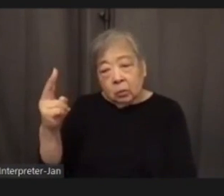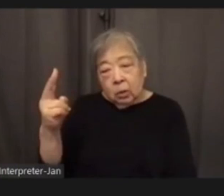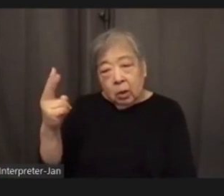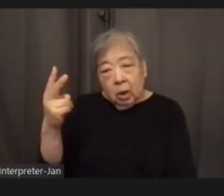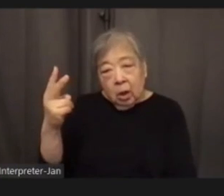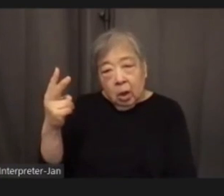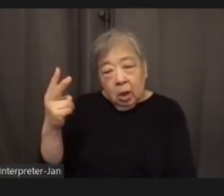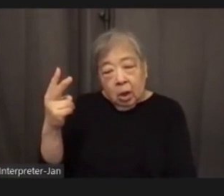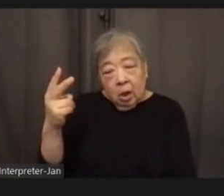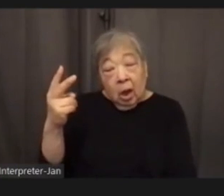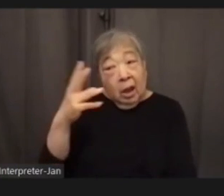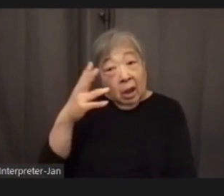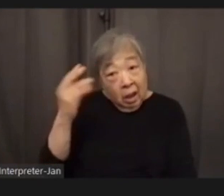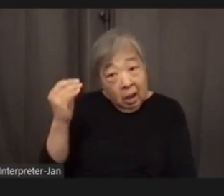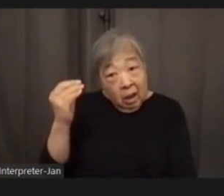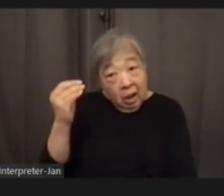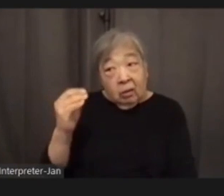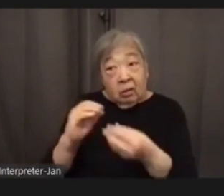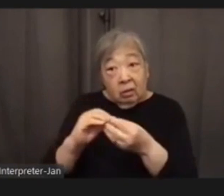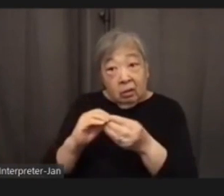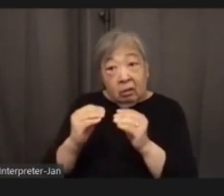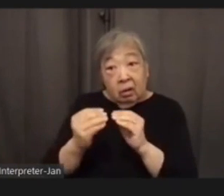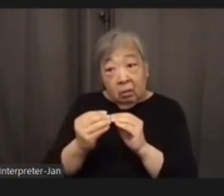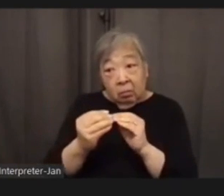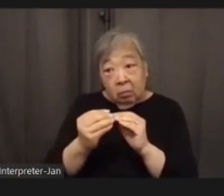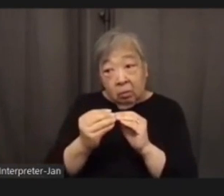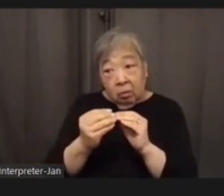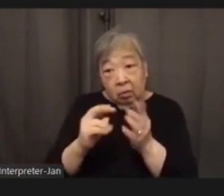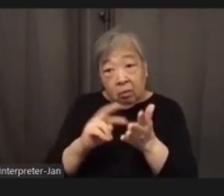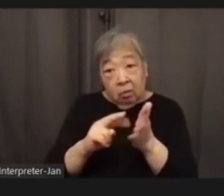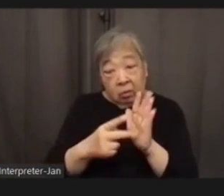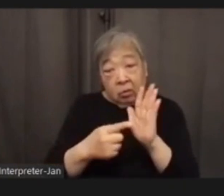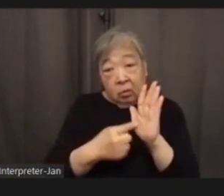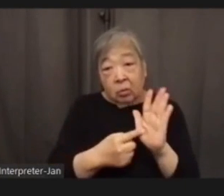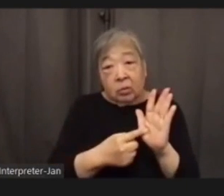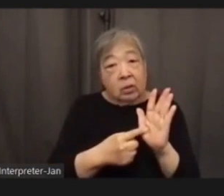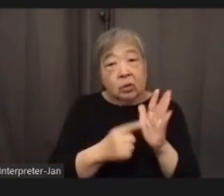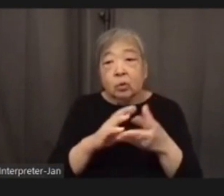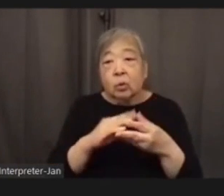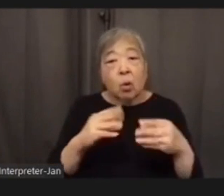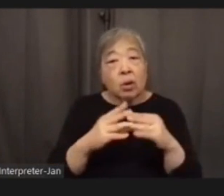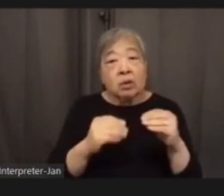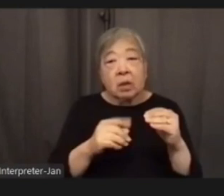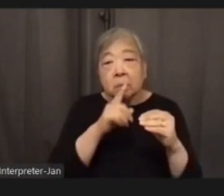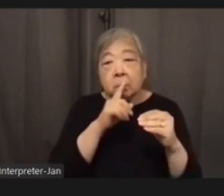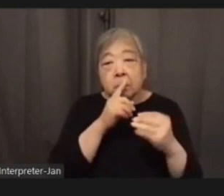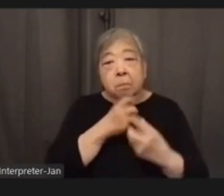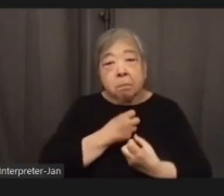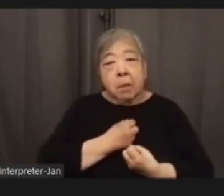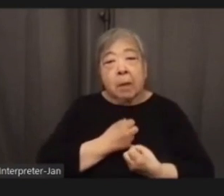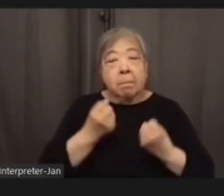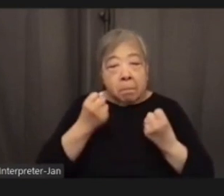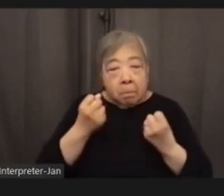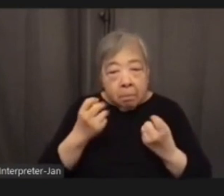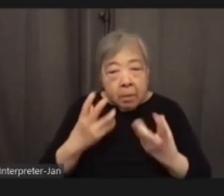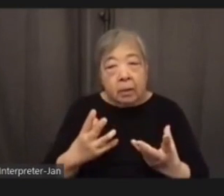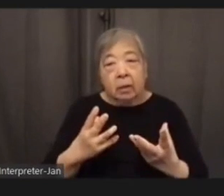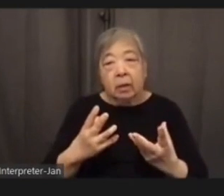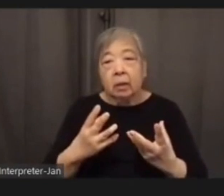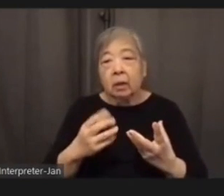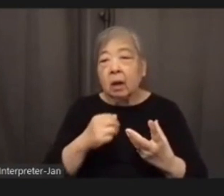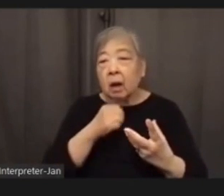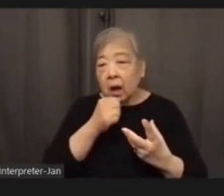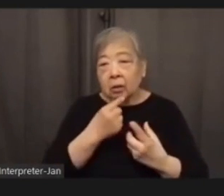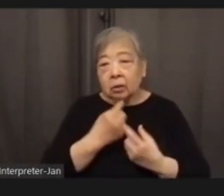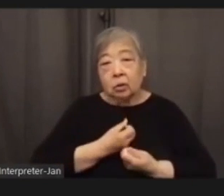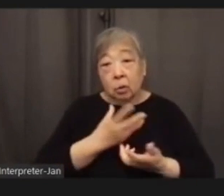But also the number represents the untold stories, the many untold stories that we have